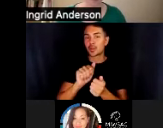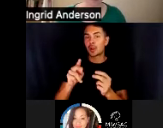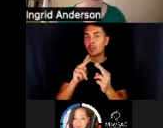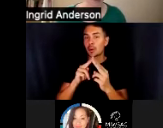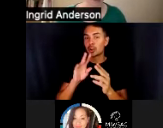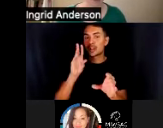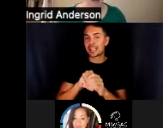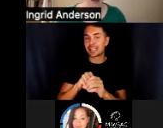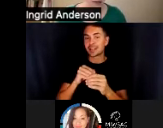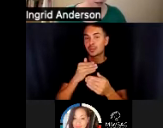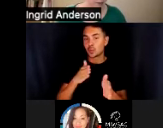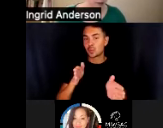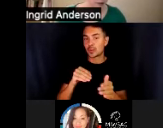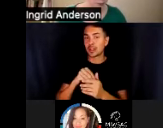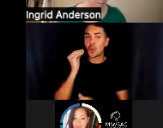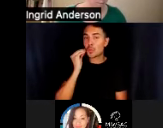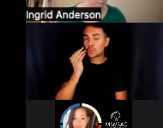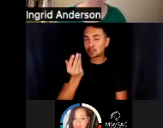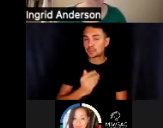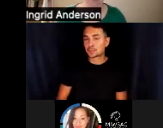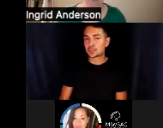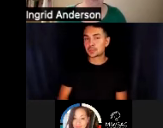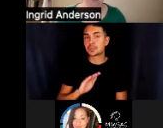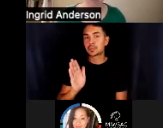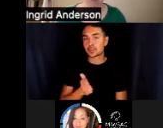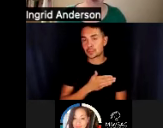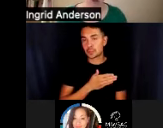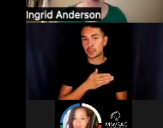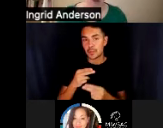home? Next slide, please.